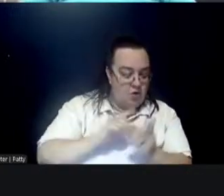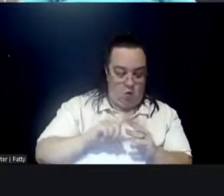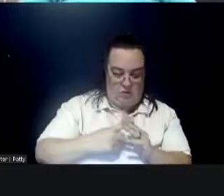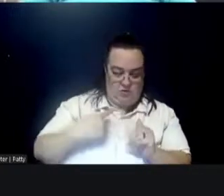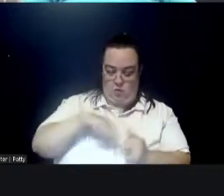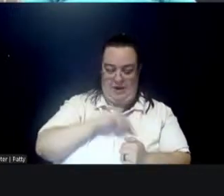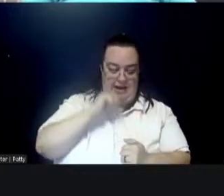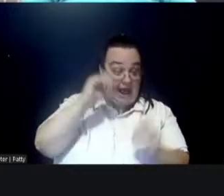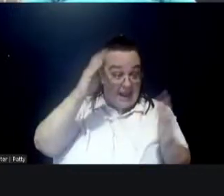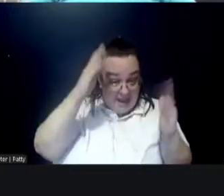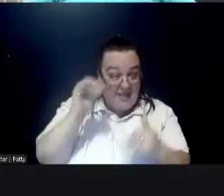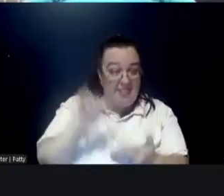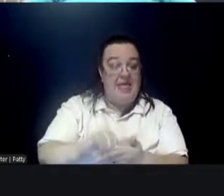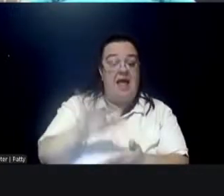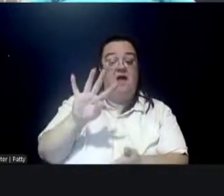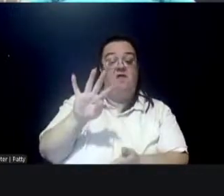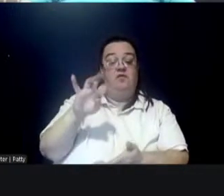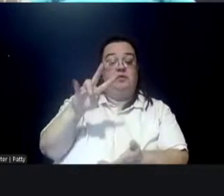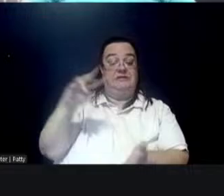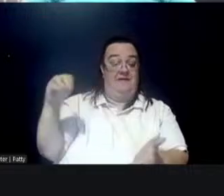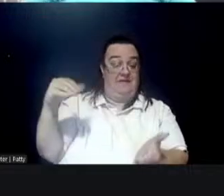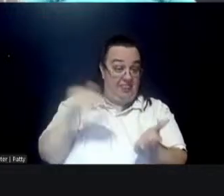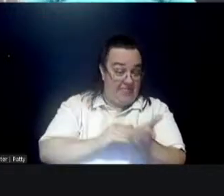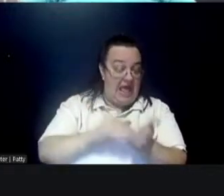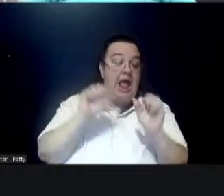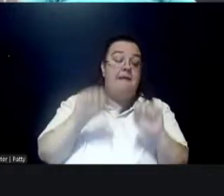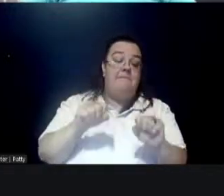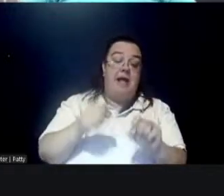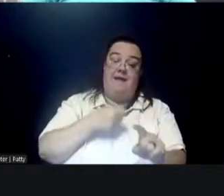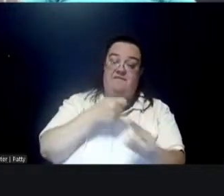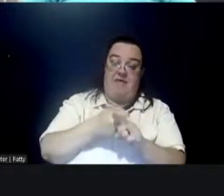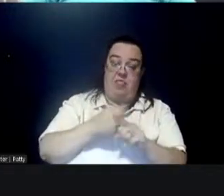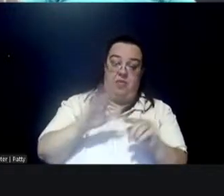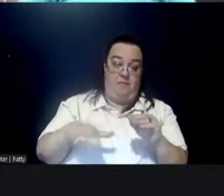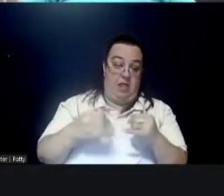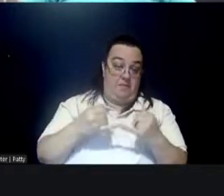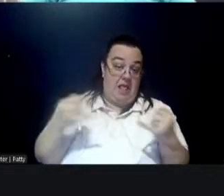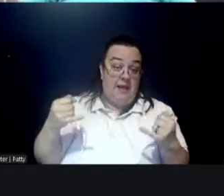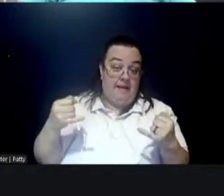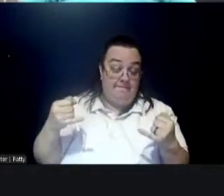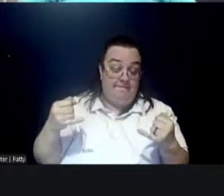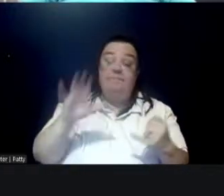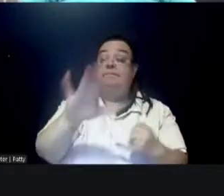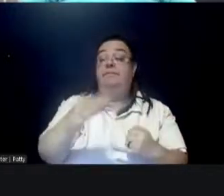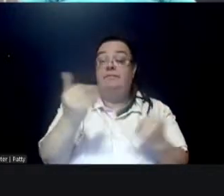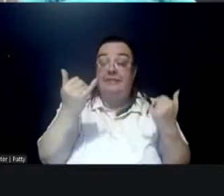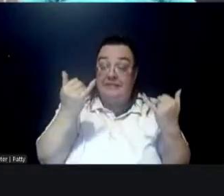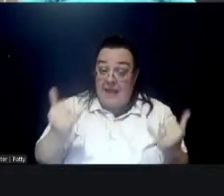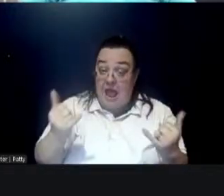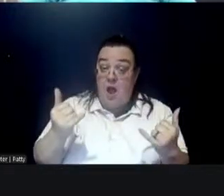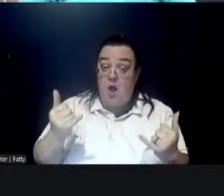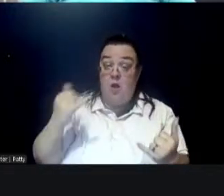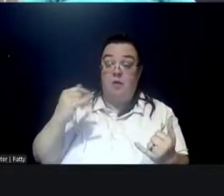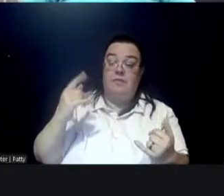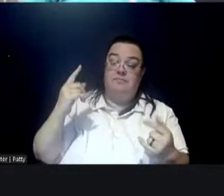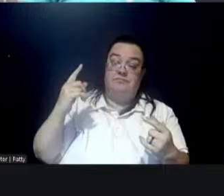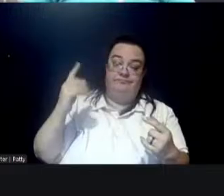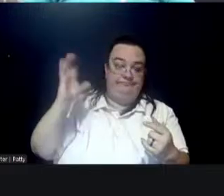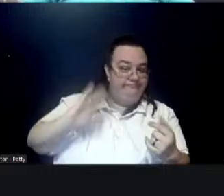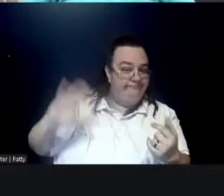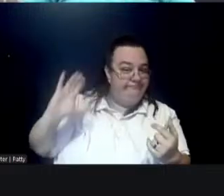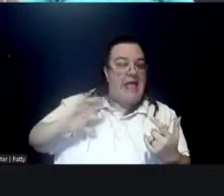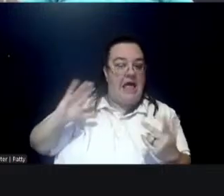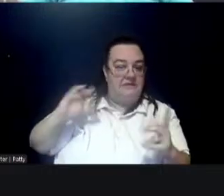that 470,000 could affect the bottom line. Now, in the past, historically,